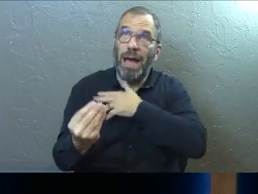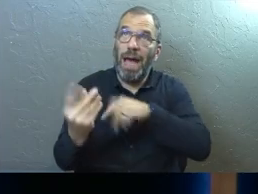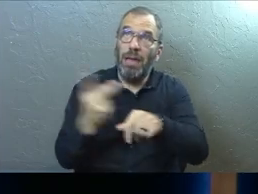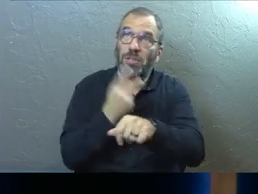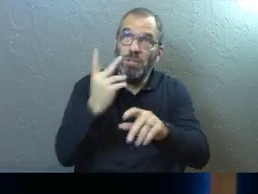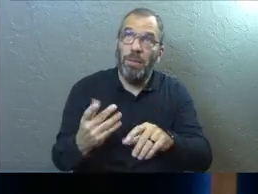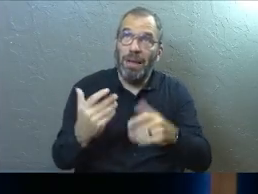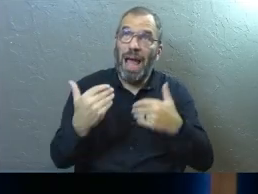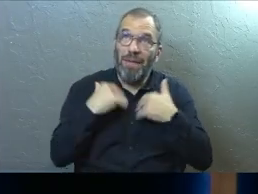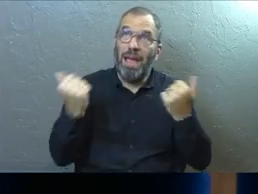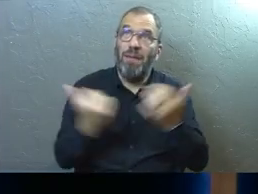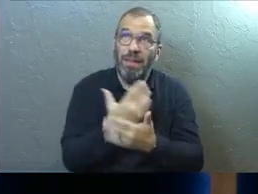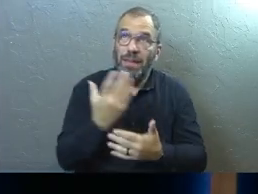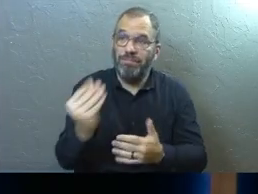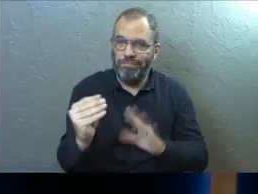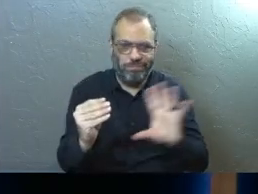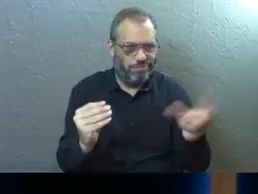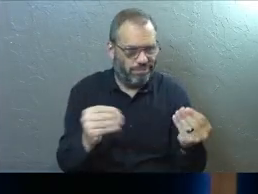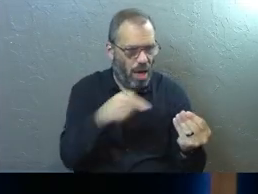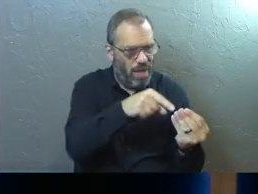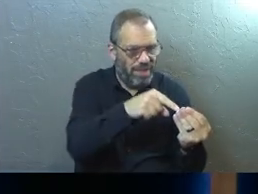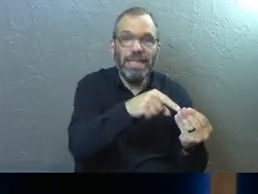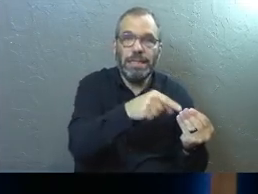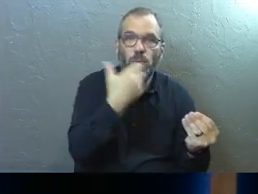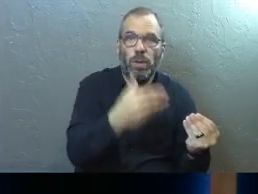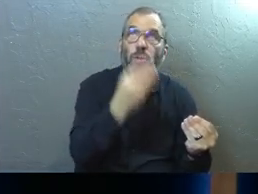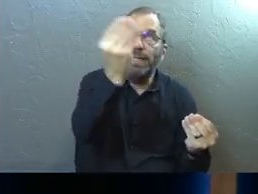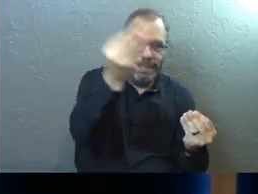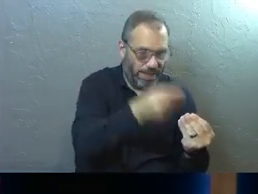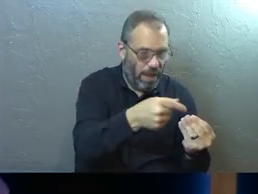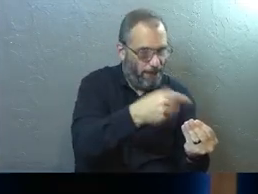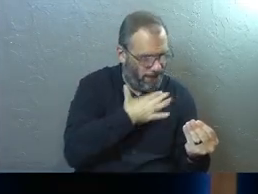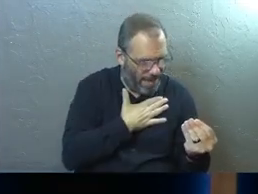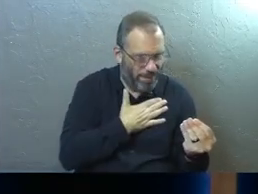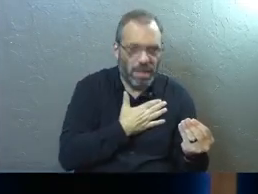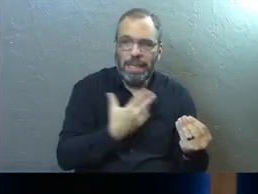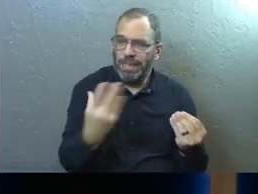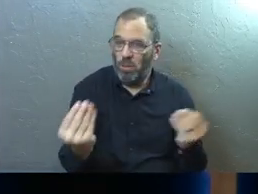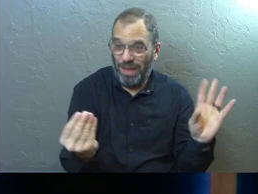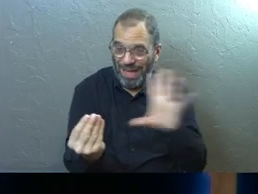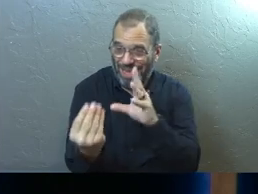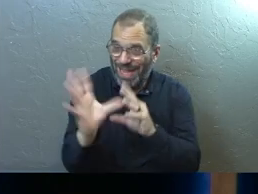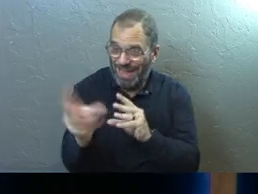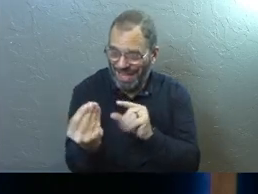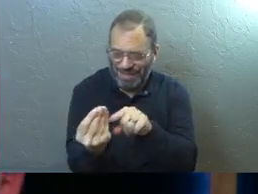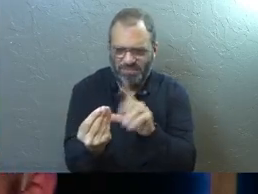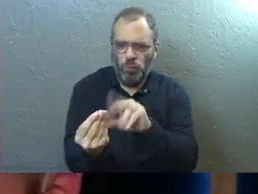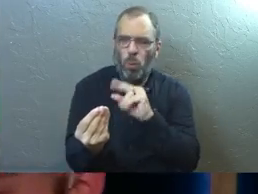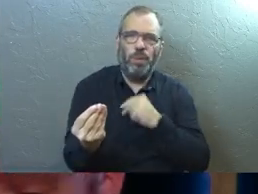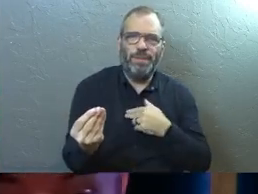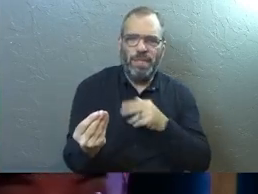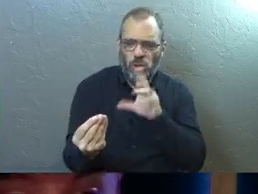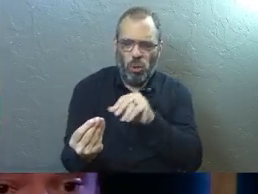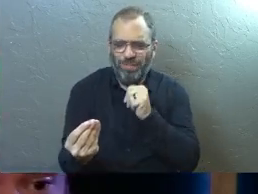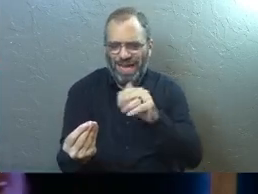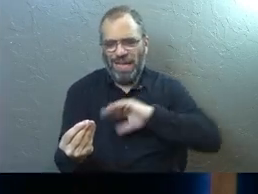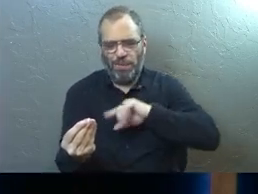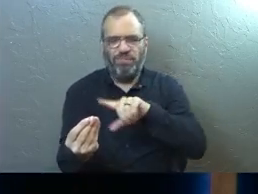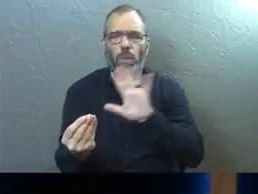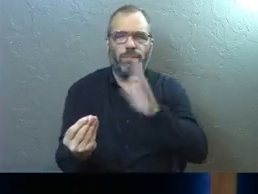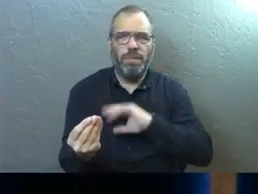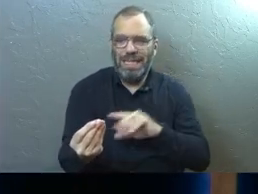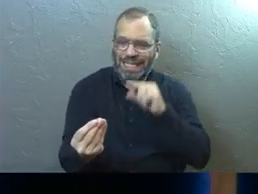have everything that I need. And when we can live in that place and we can start to say no to some of those things, I don't need that, that's not gonna make me